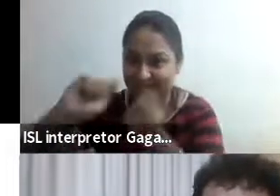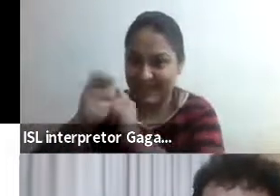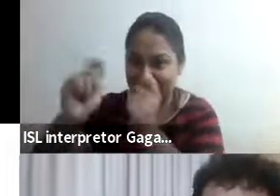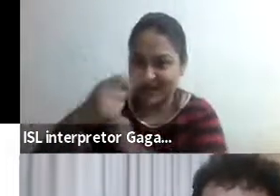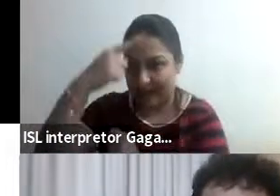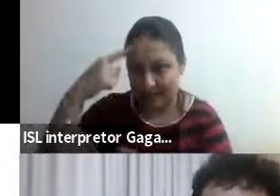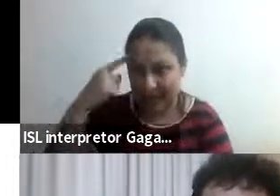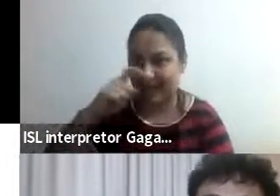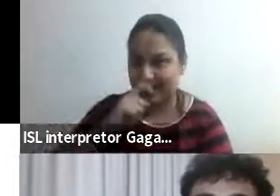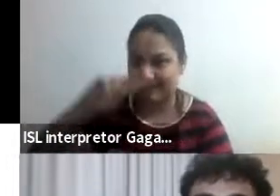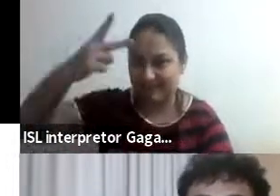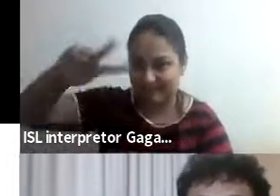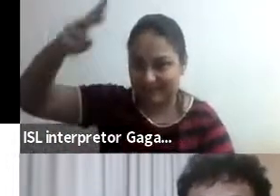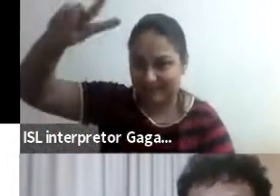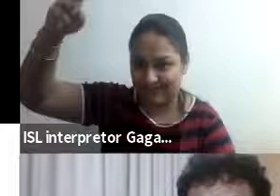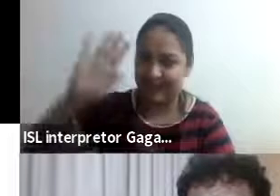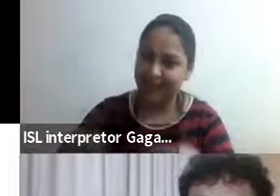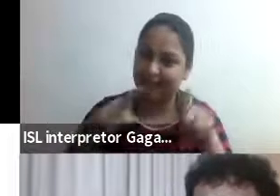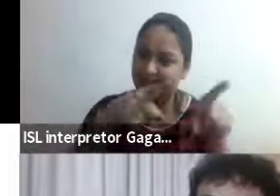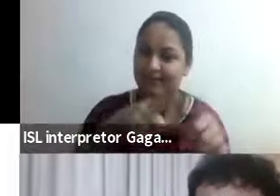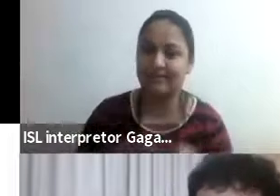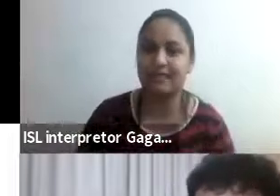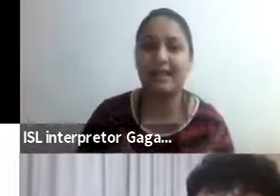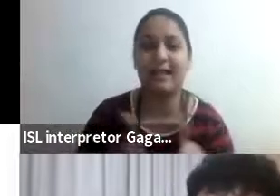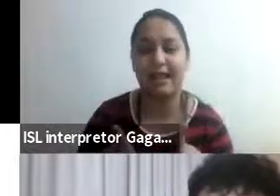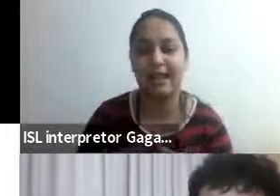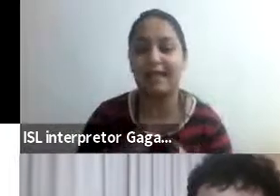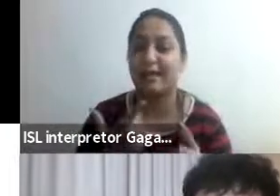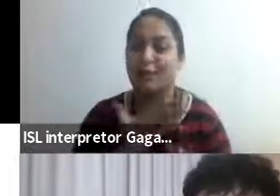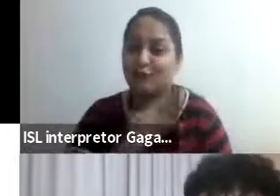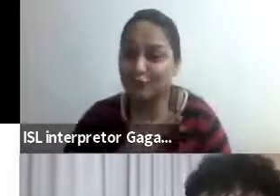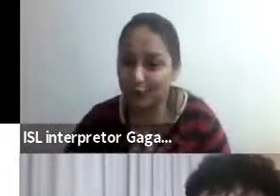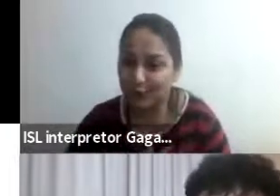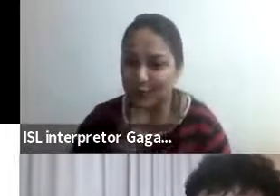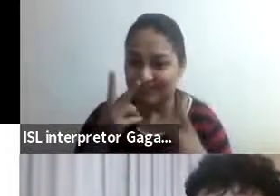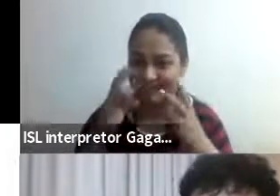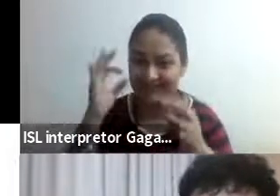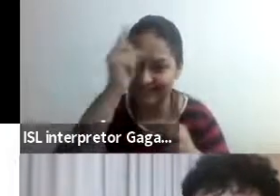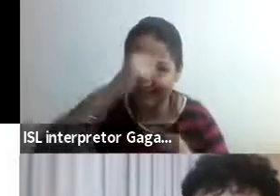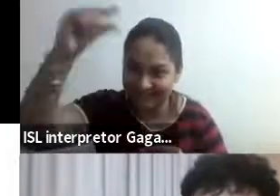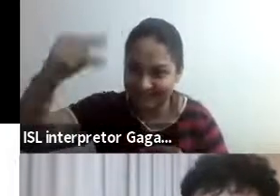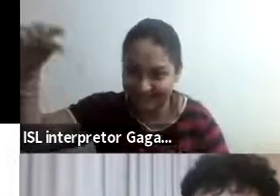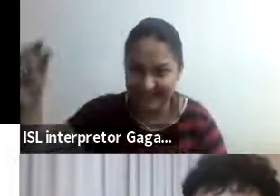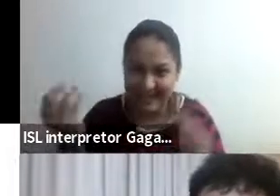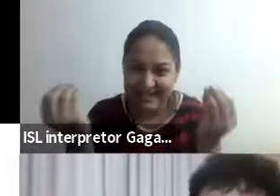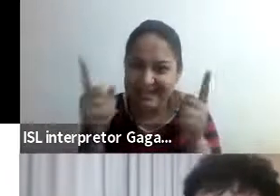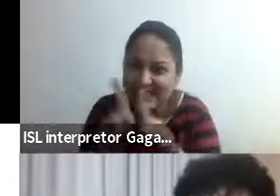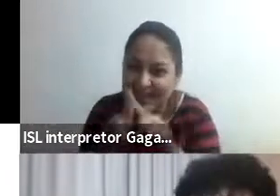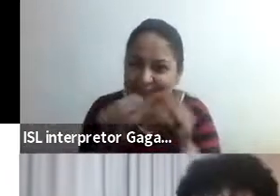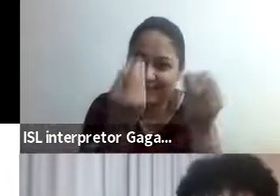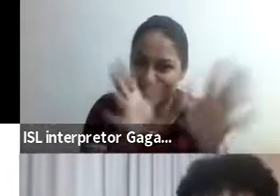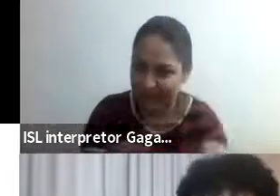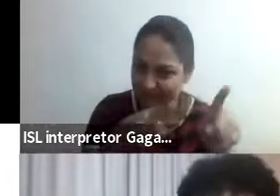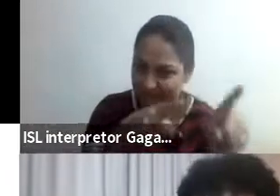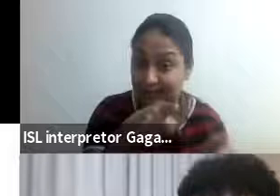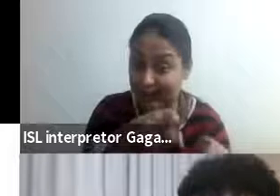this somehow like jewel like encrusted feel to it. And this